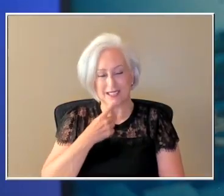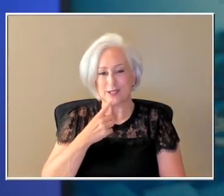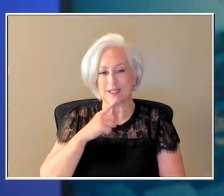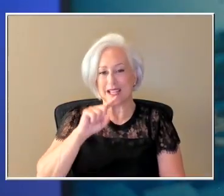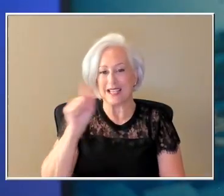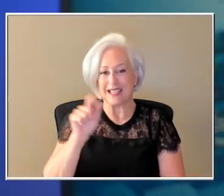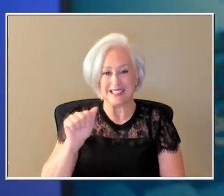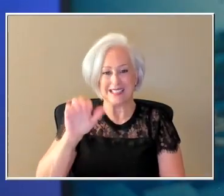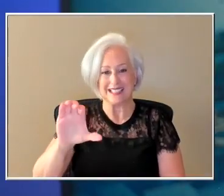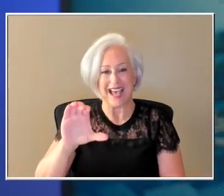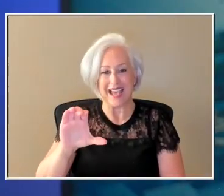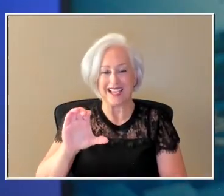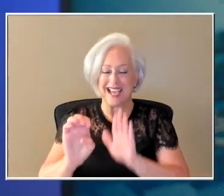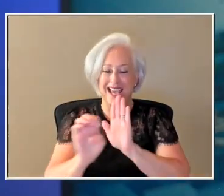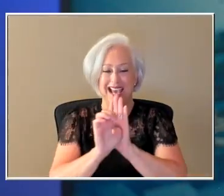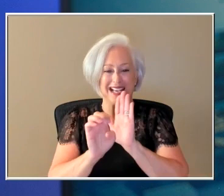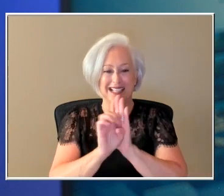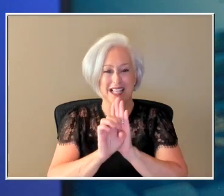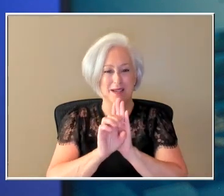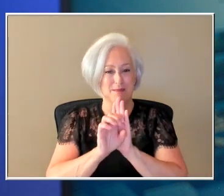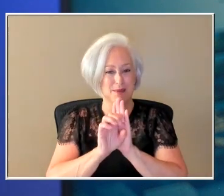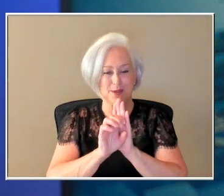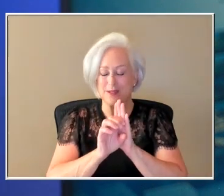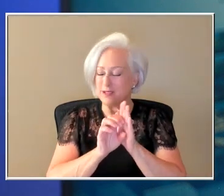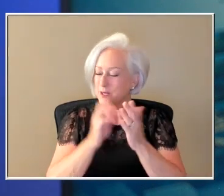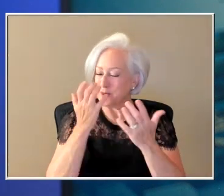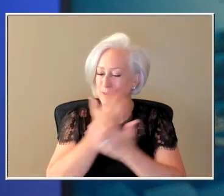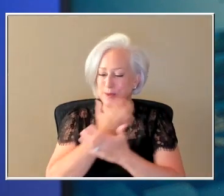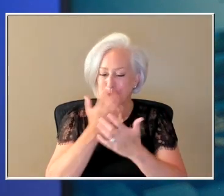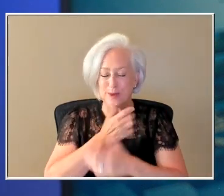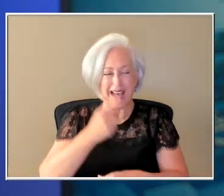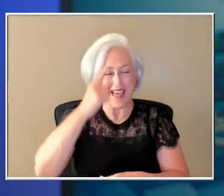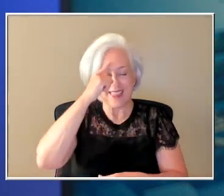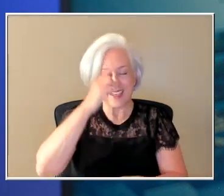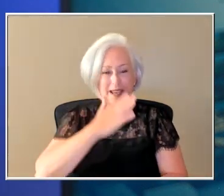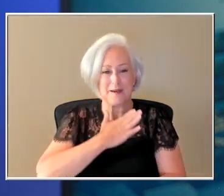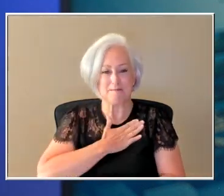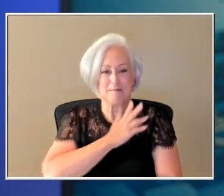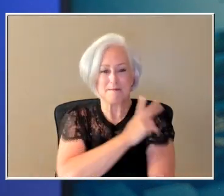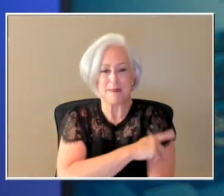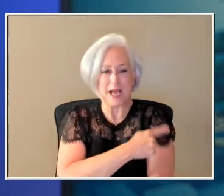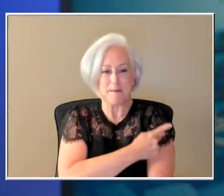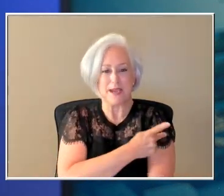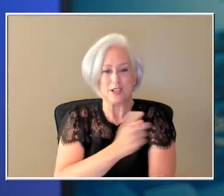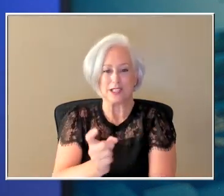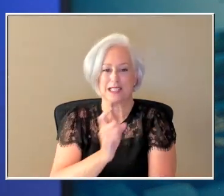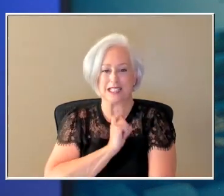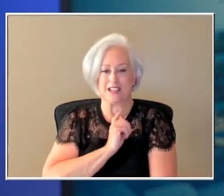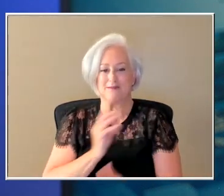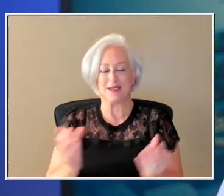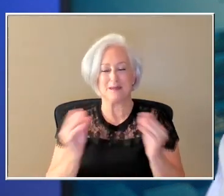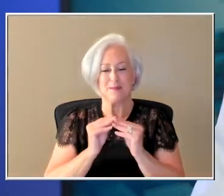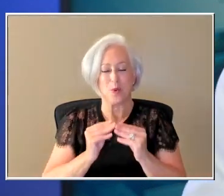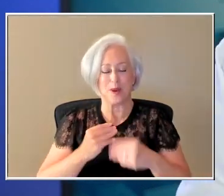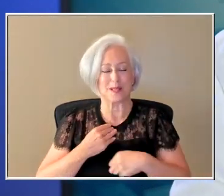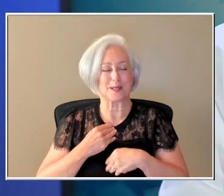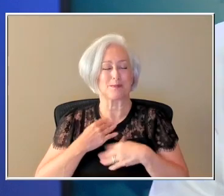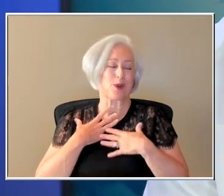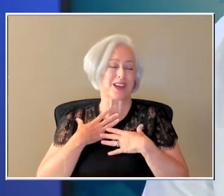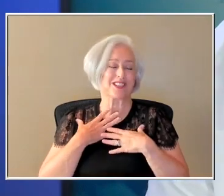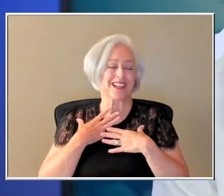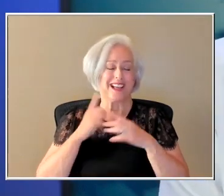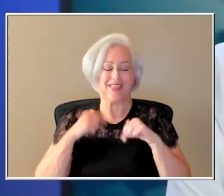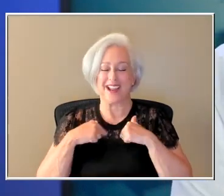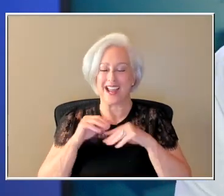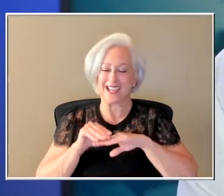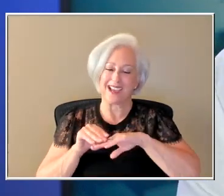example of this to the epitome, is I think my patients give me more inspiration than I could ever give to them. I